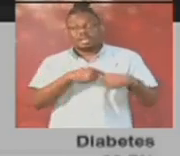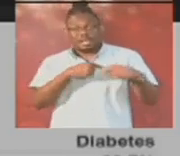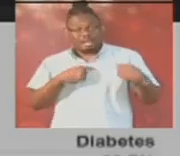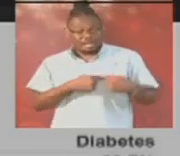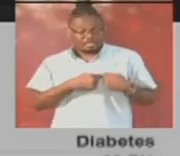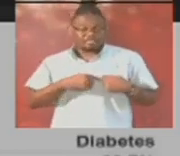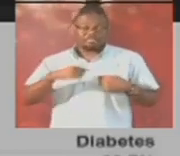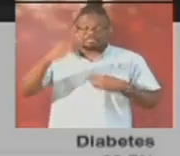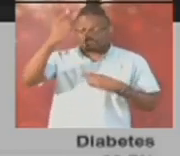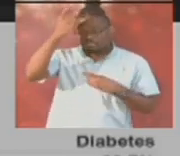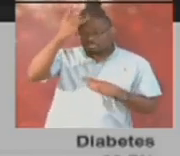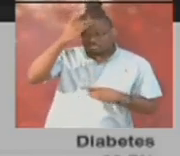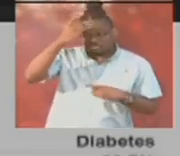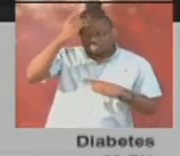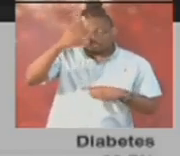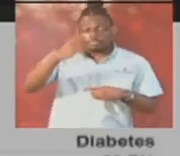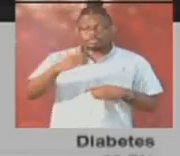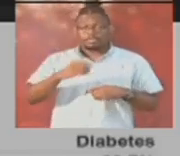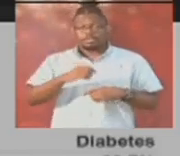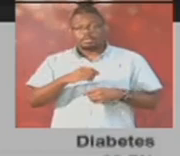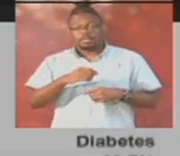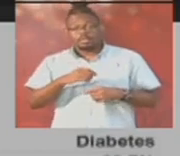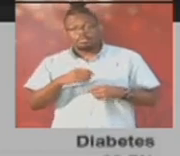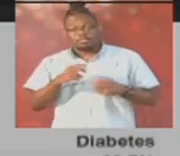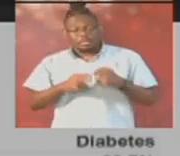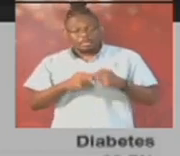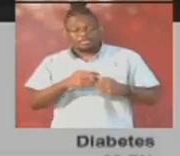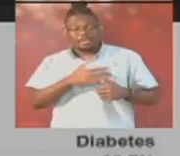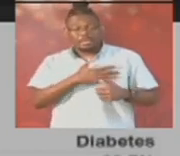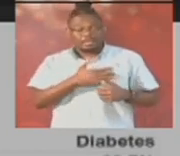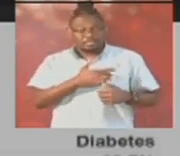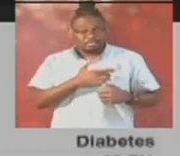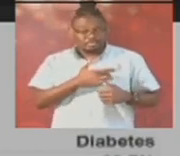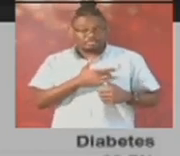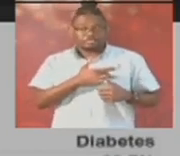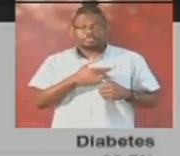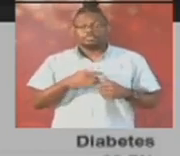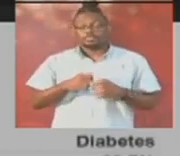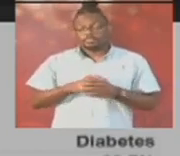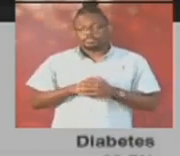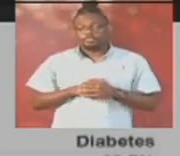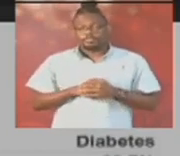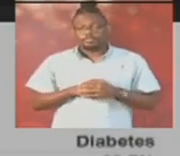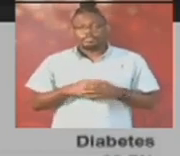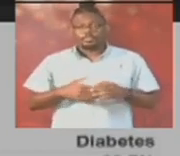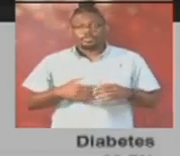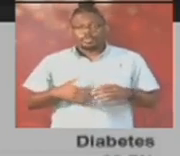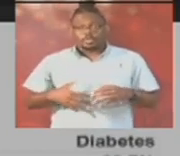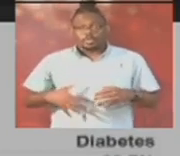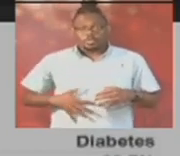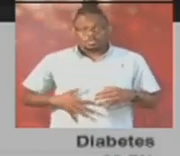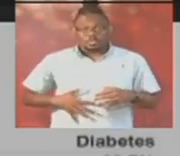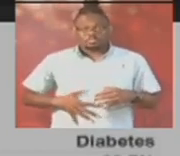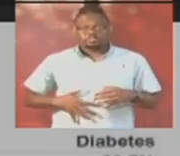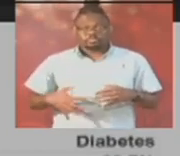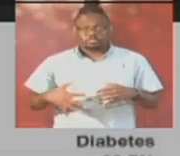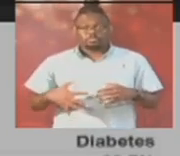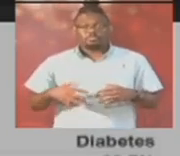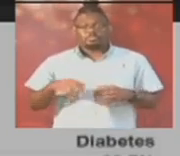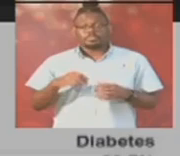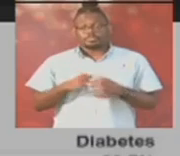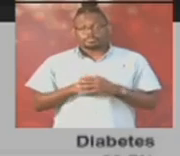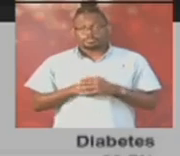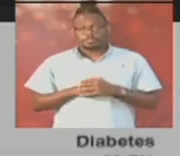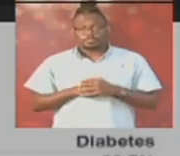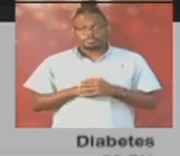asthma, 14.7%, immune deficiencies at 14.3%, asthma, 15.5%, and